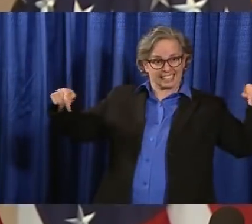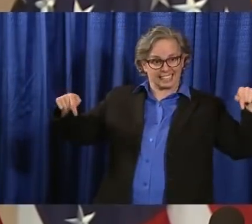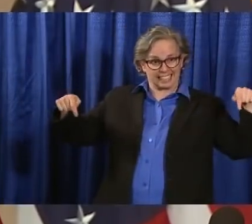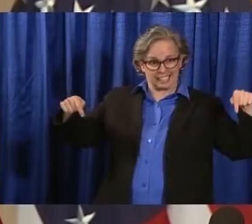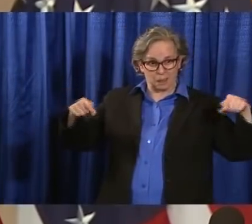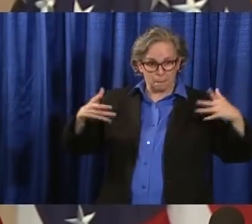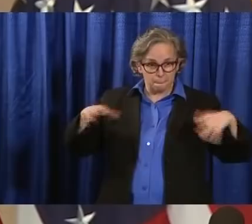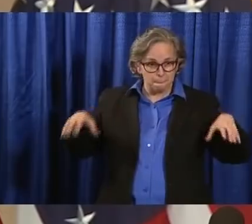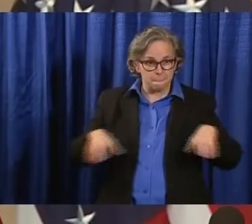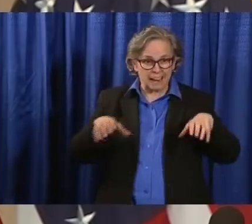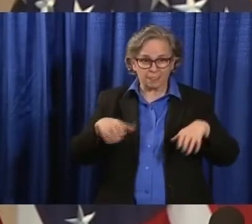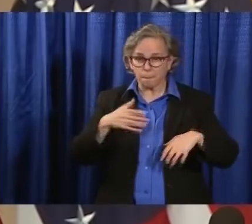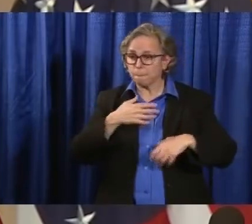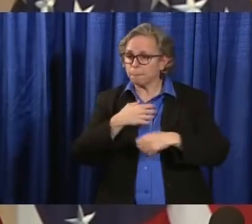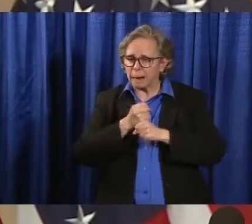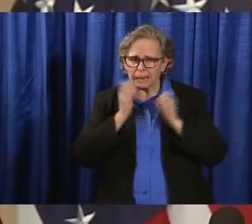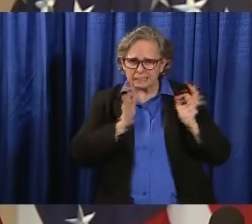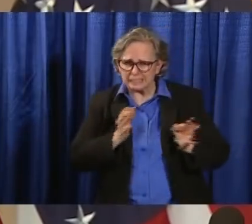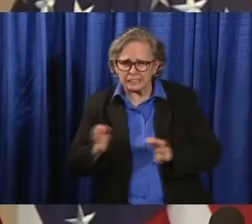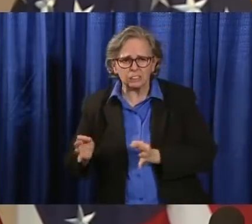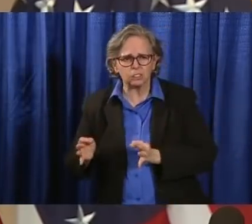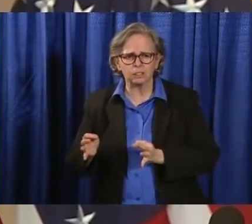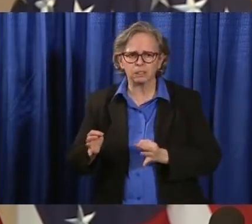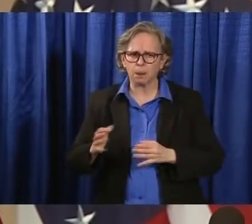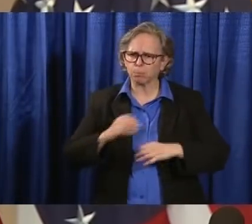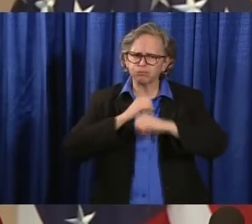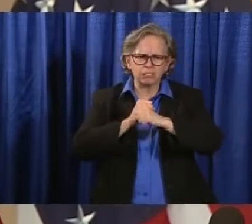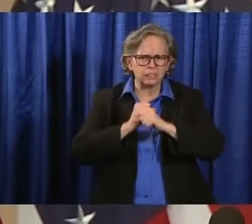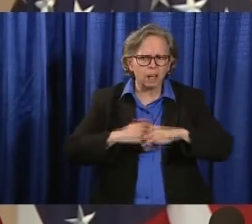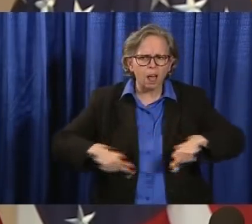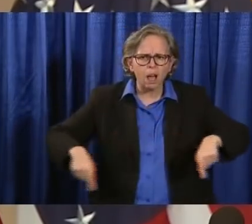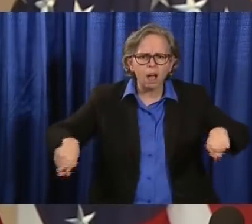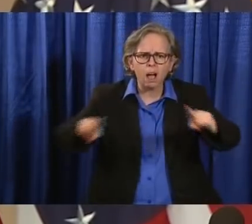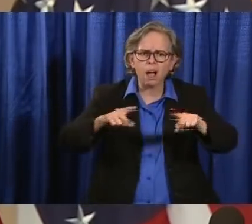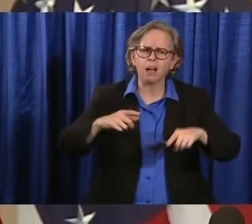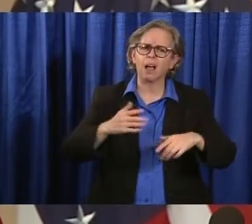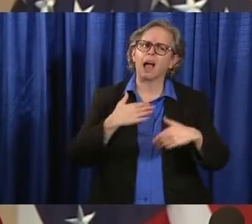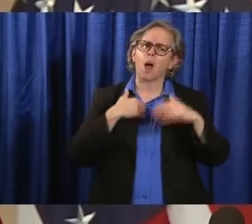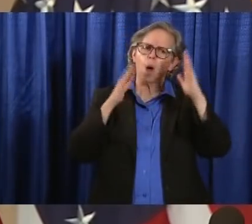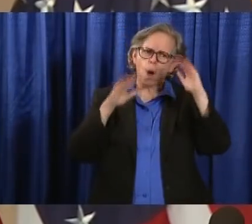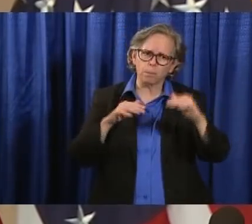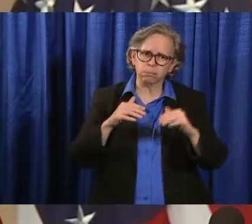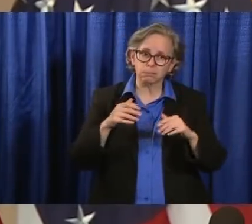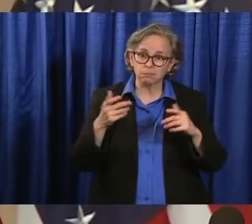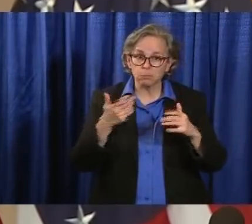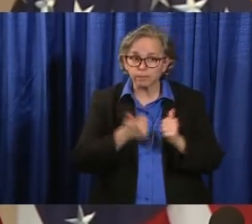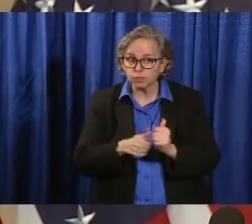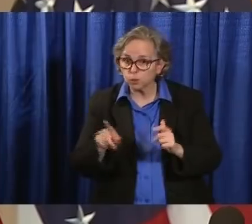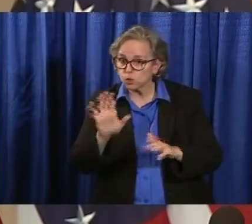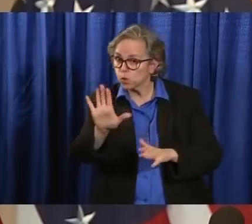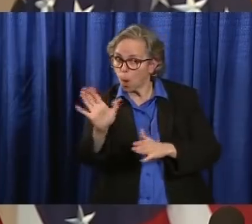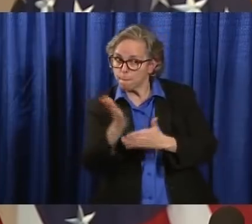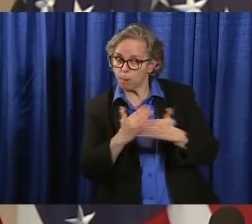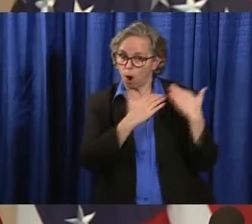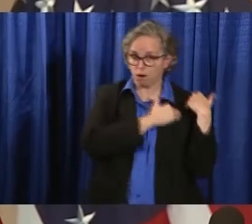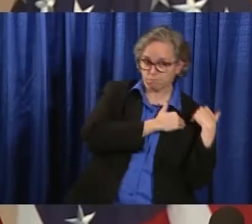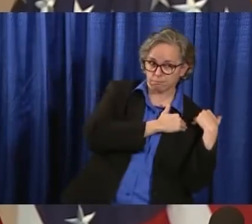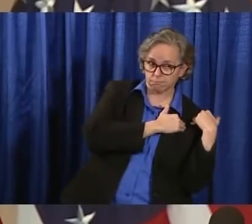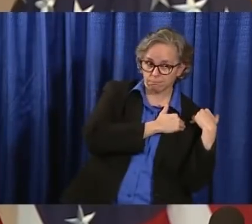that we all can stay safe. I just hope everybody is doing their part. I hope everybody is trying to be